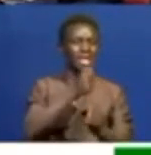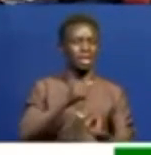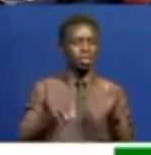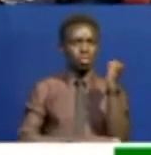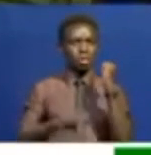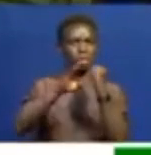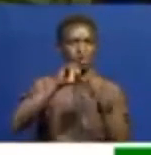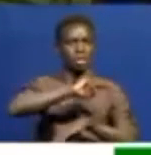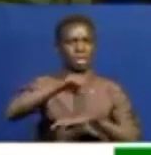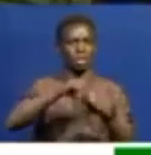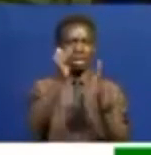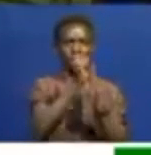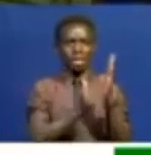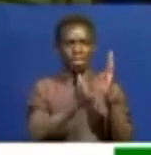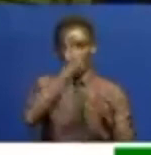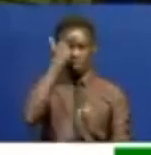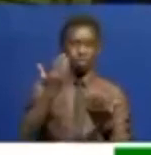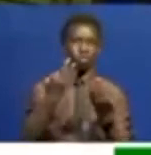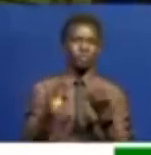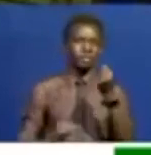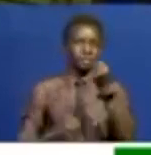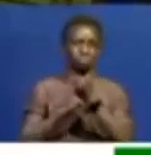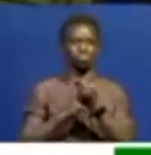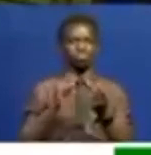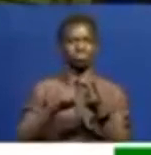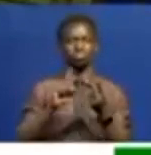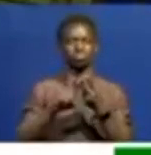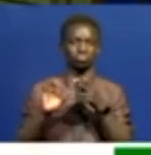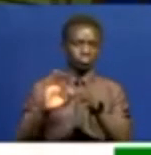the patriotic support and solidarity from